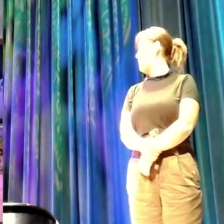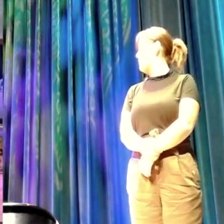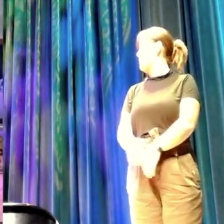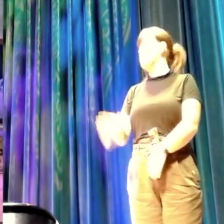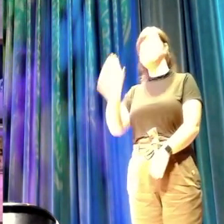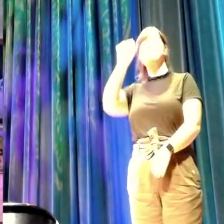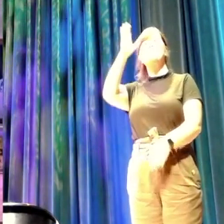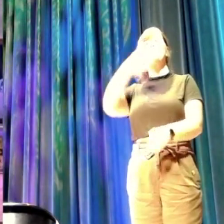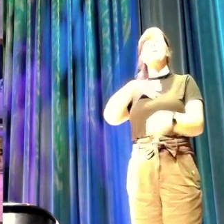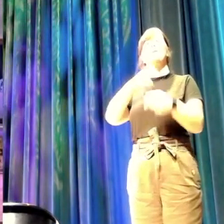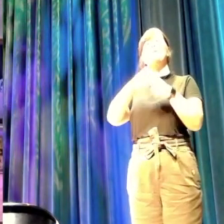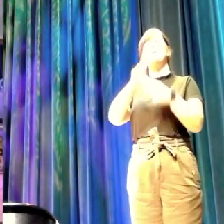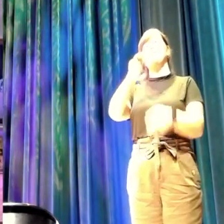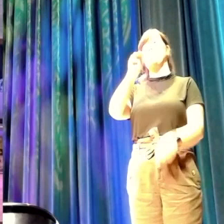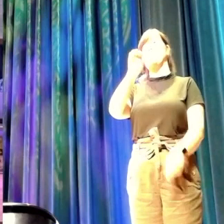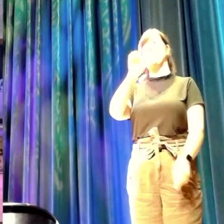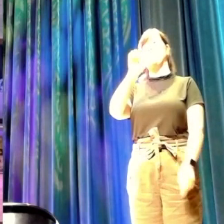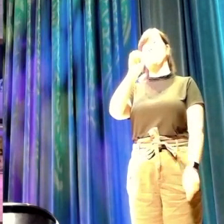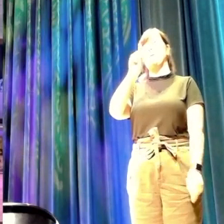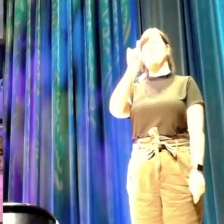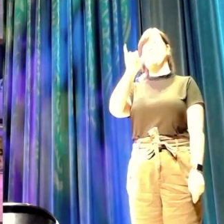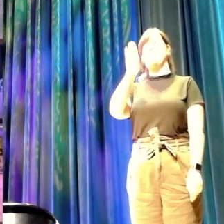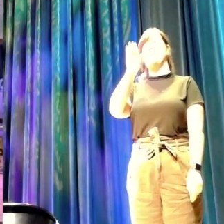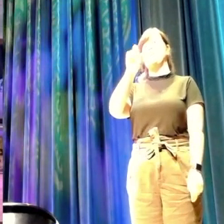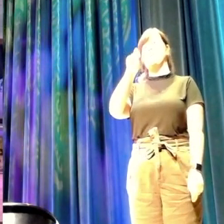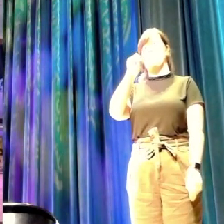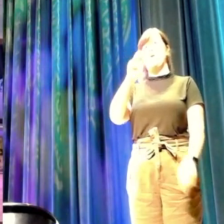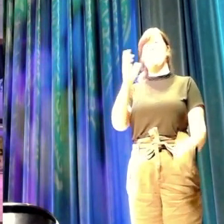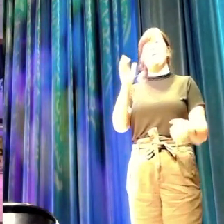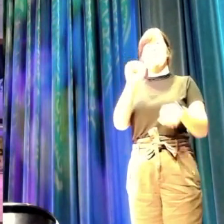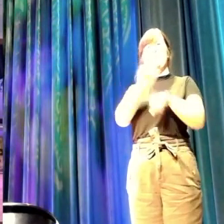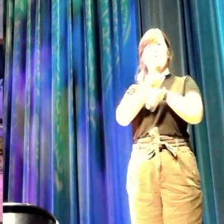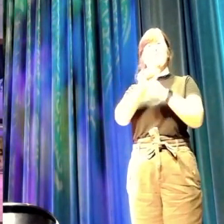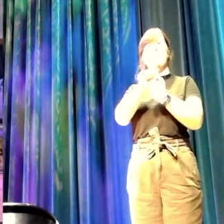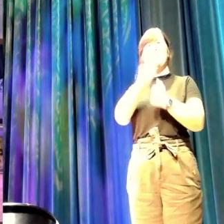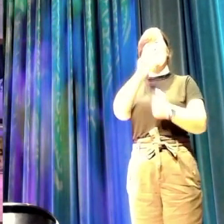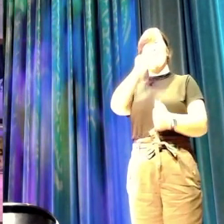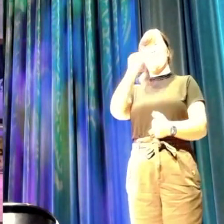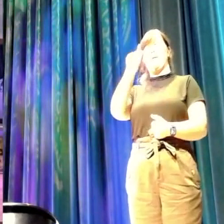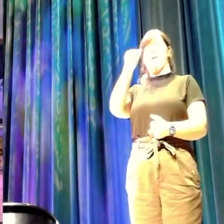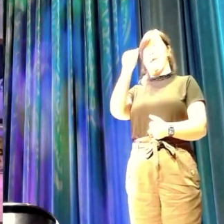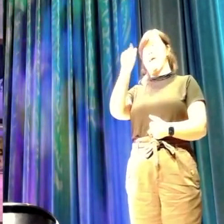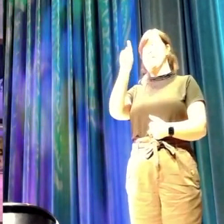My name is Valerie Brown. I'm currently an employee for the Academic Institute for Deaf and Blind.